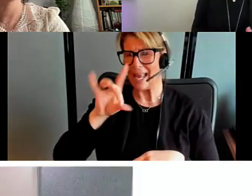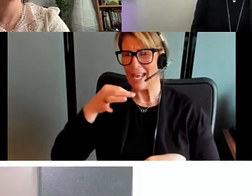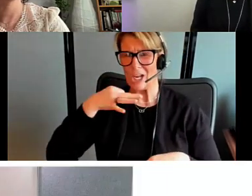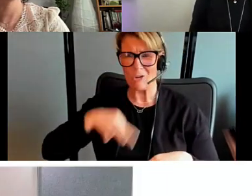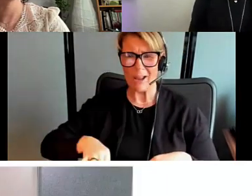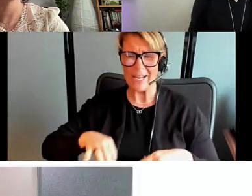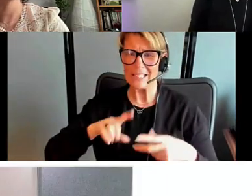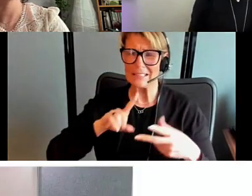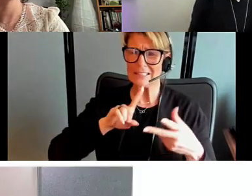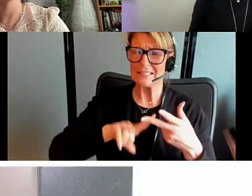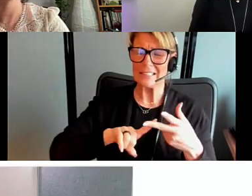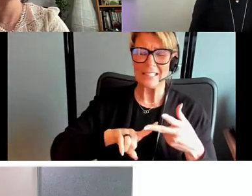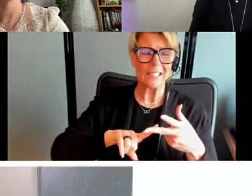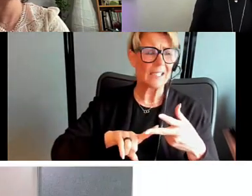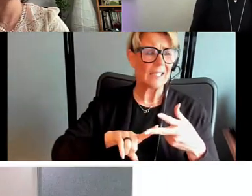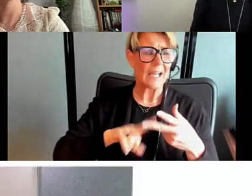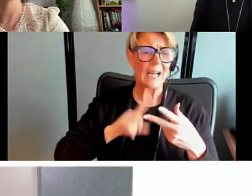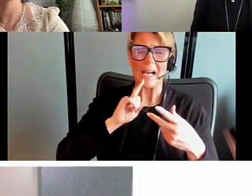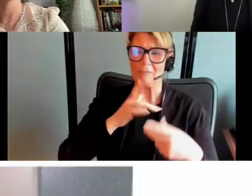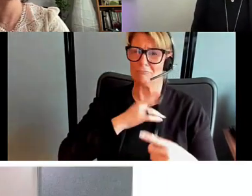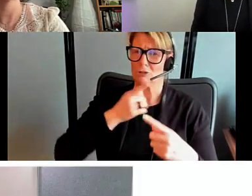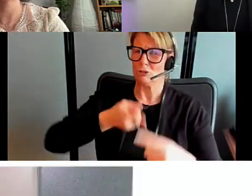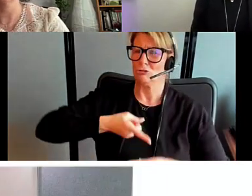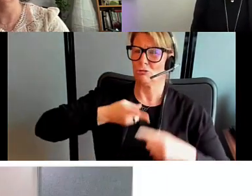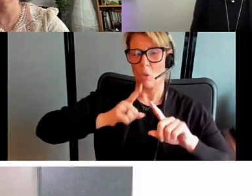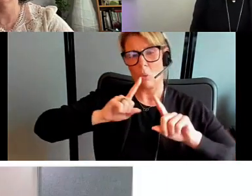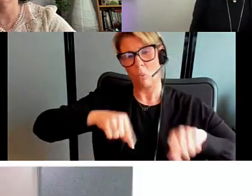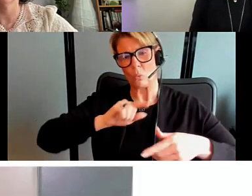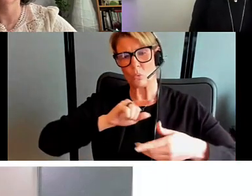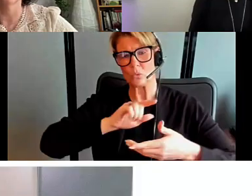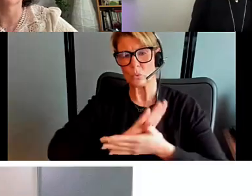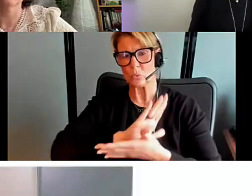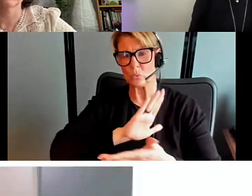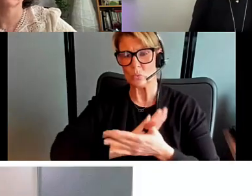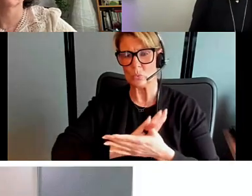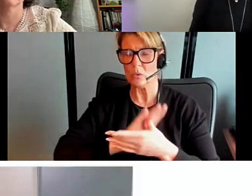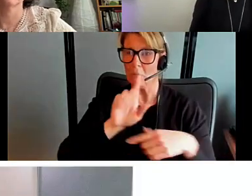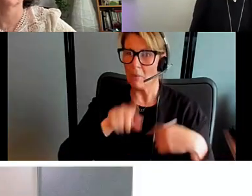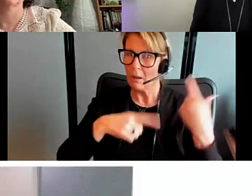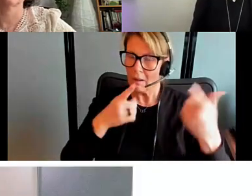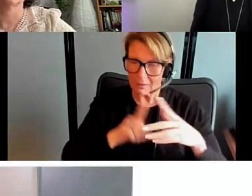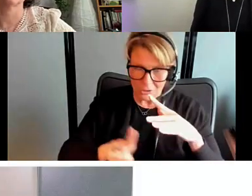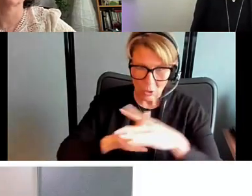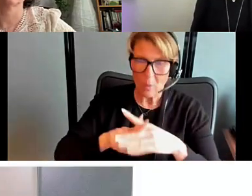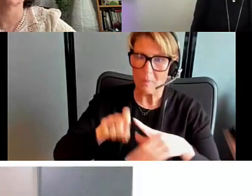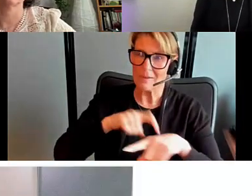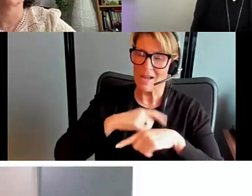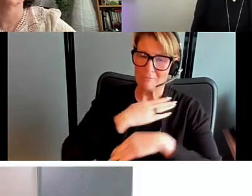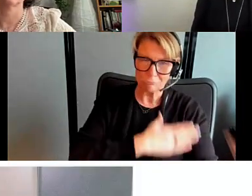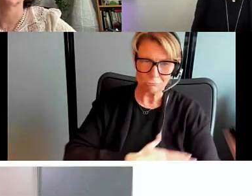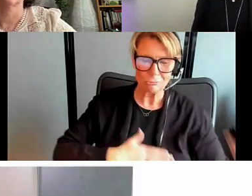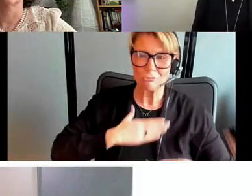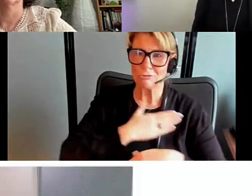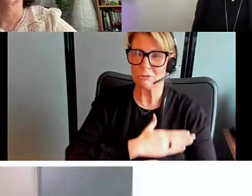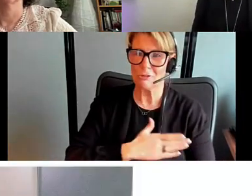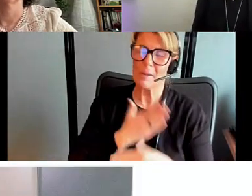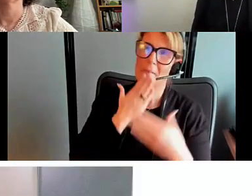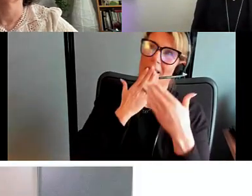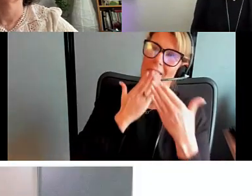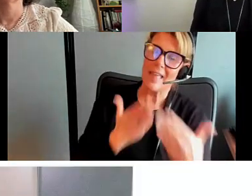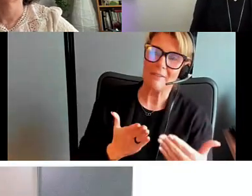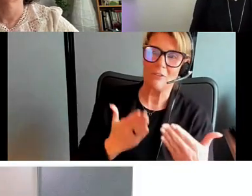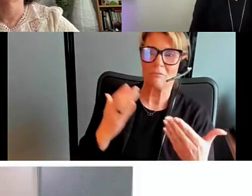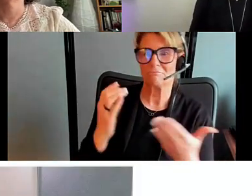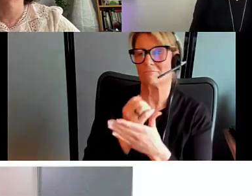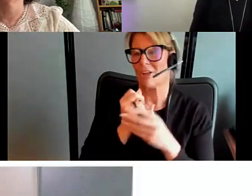promoting PLAR for us. "I usually struggle with attending school, but since I've started here, I've been attending all time and I enjoy it a lot. I'm so thankful I have